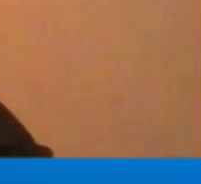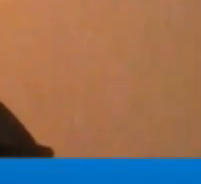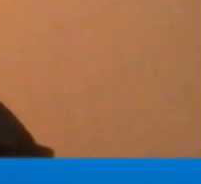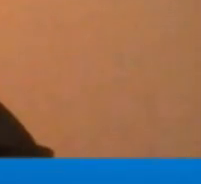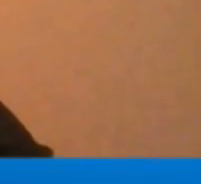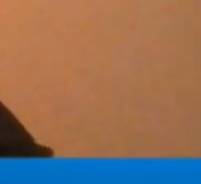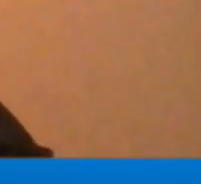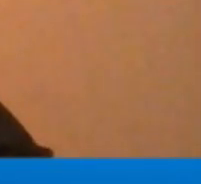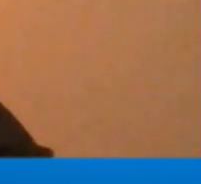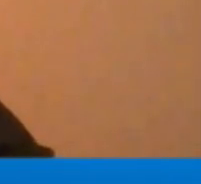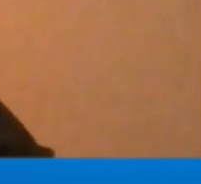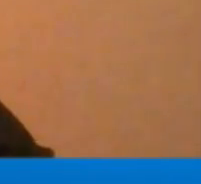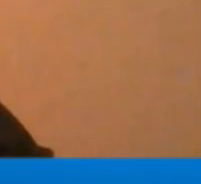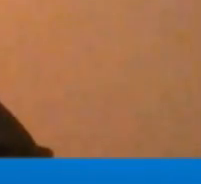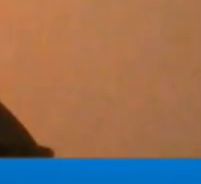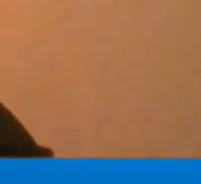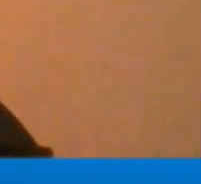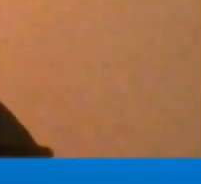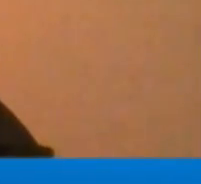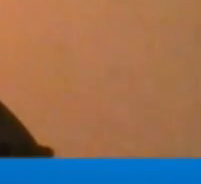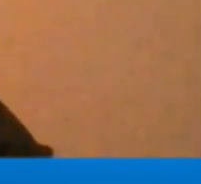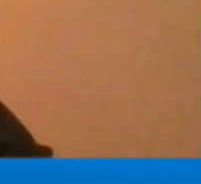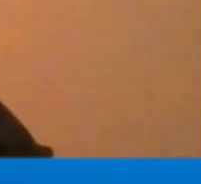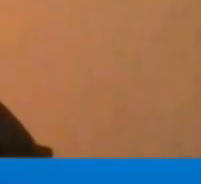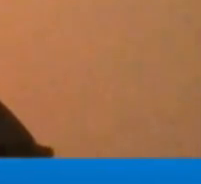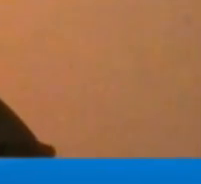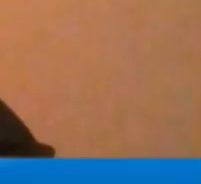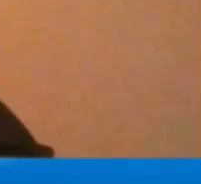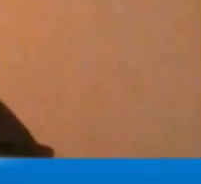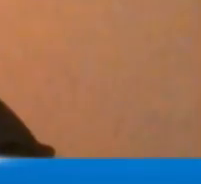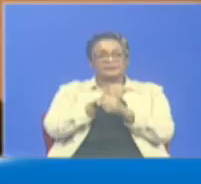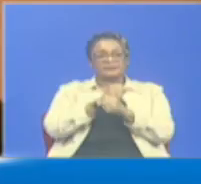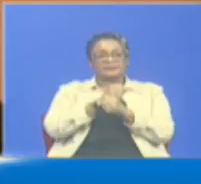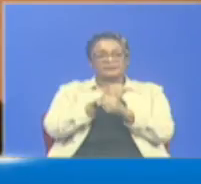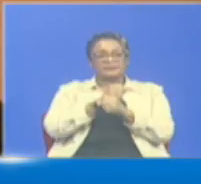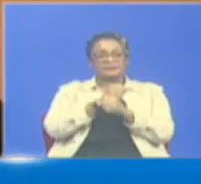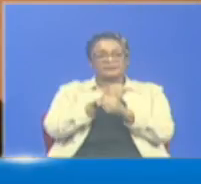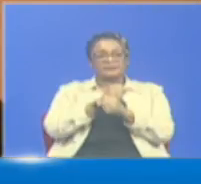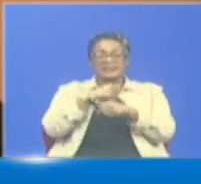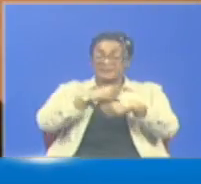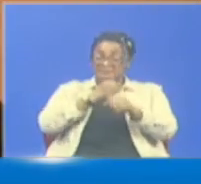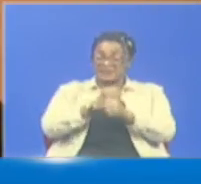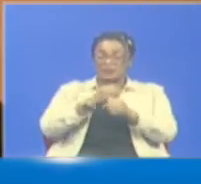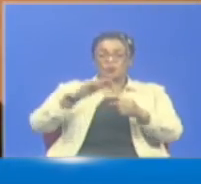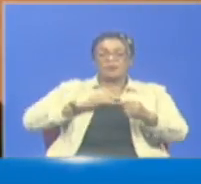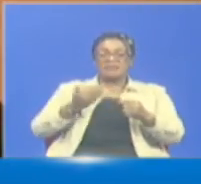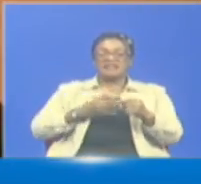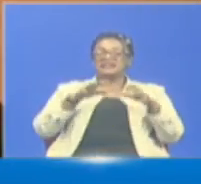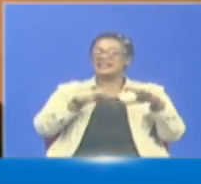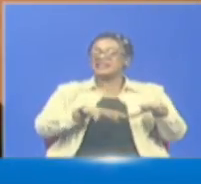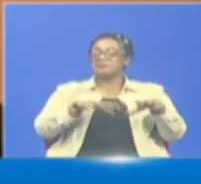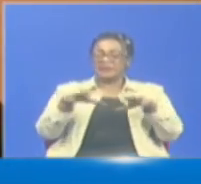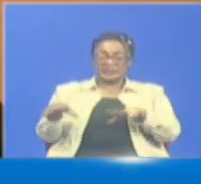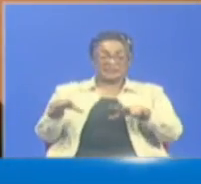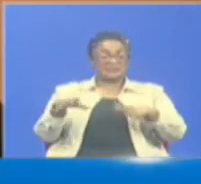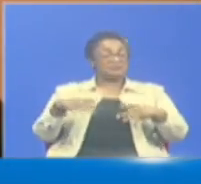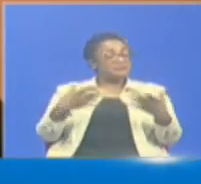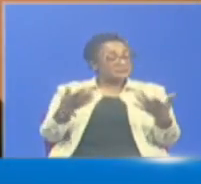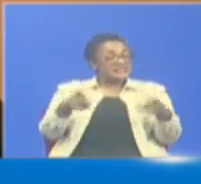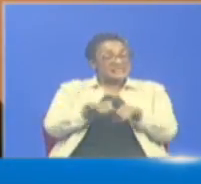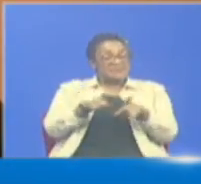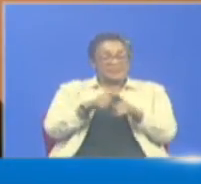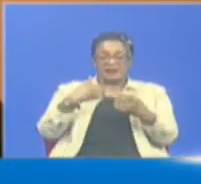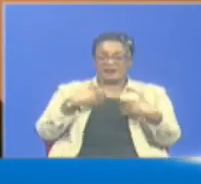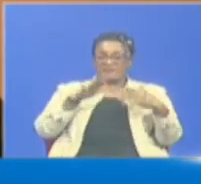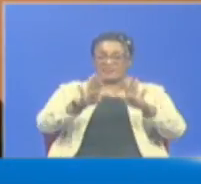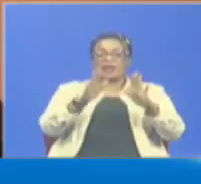men feel like they are disabled, and it makes women very desperate, and that is the source of the violence. And the children also have their own issues